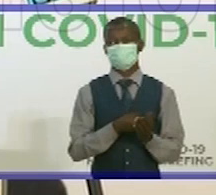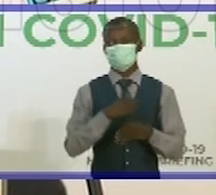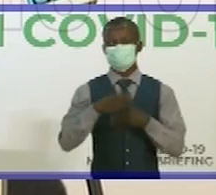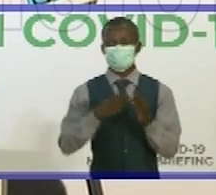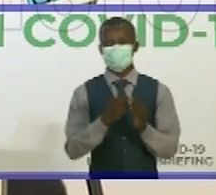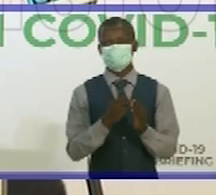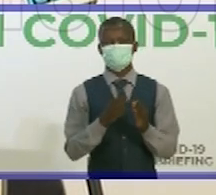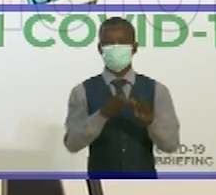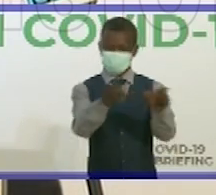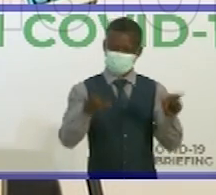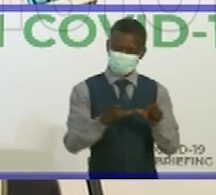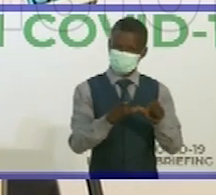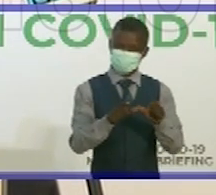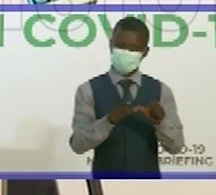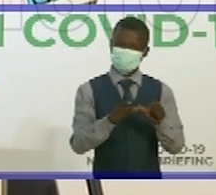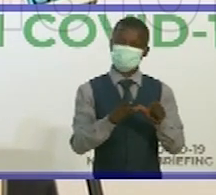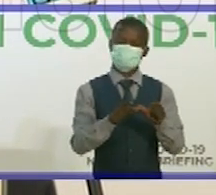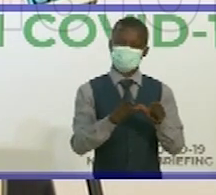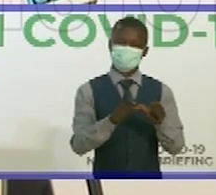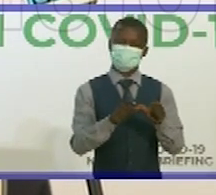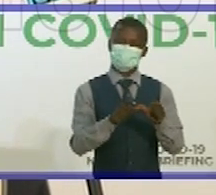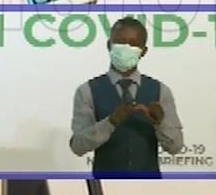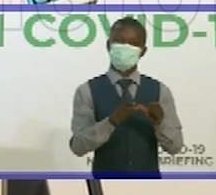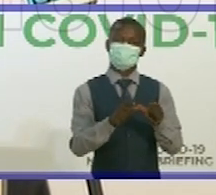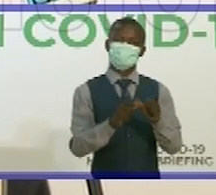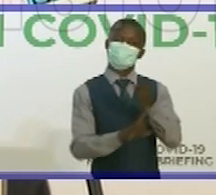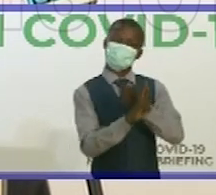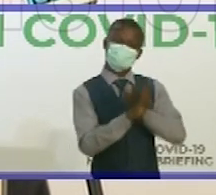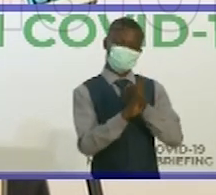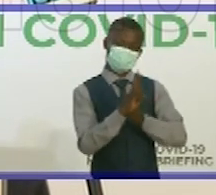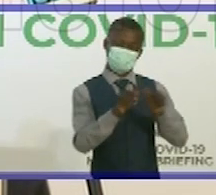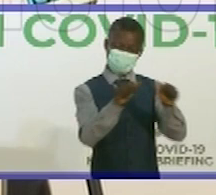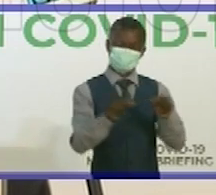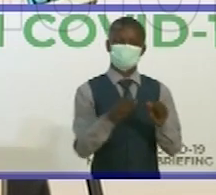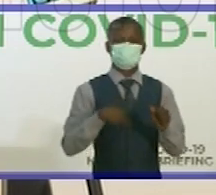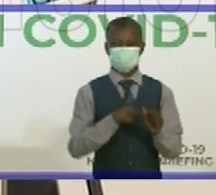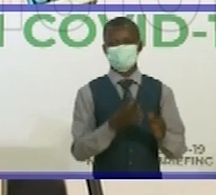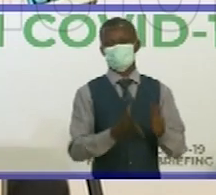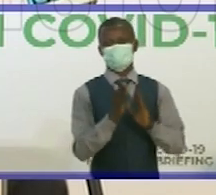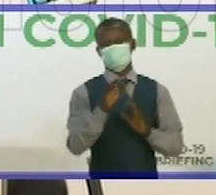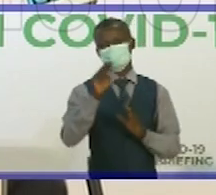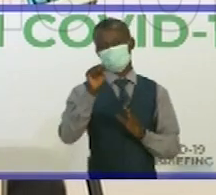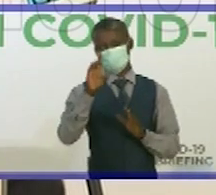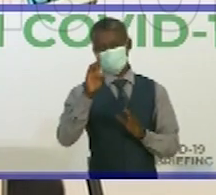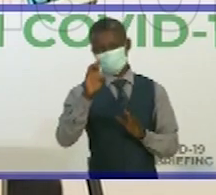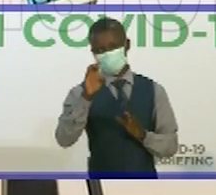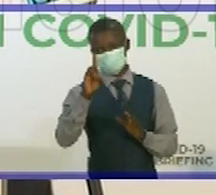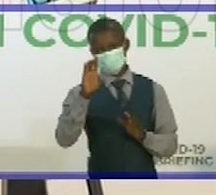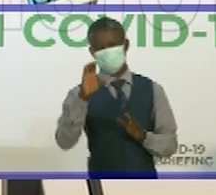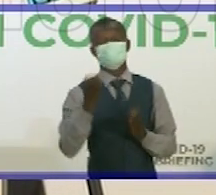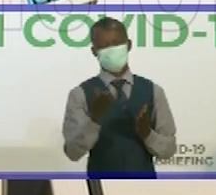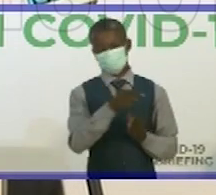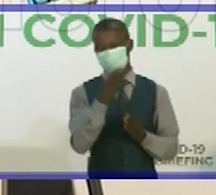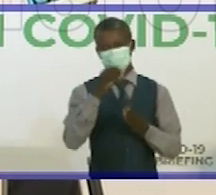I will leave that with national coordinator. He is the one looking at the hotspots in the country, the very local governments that